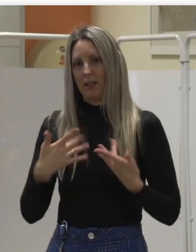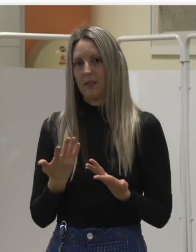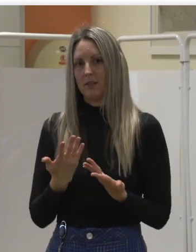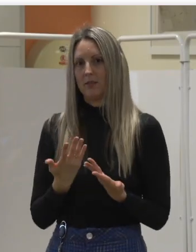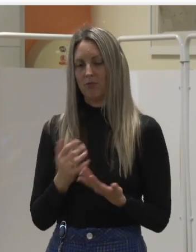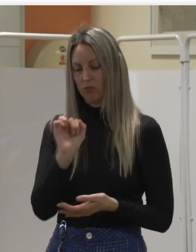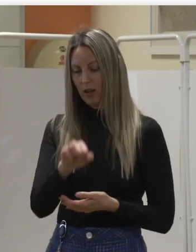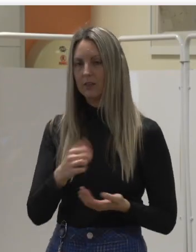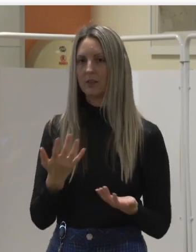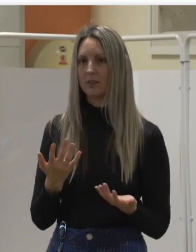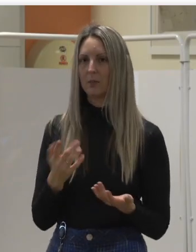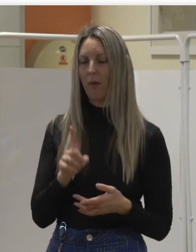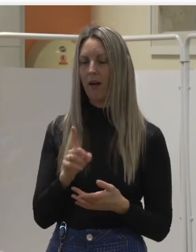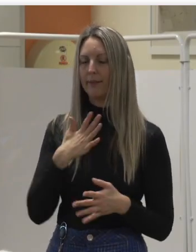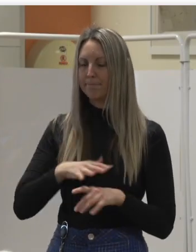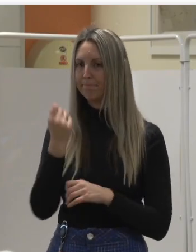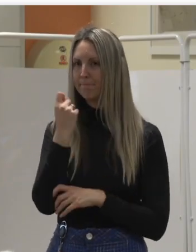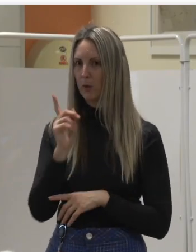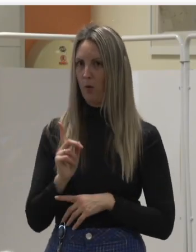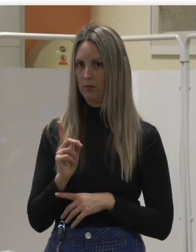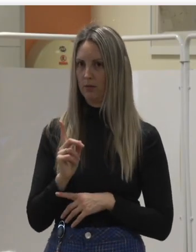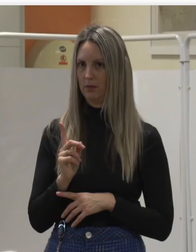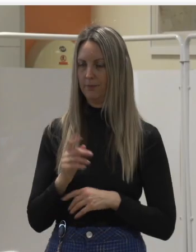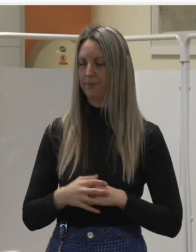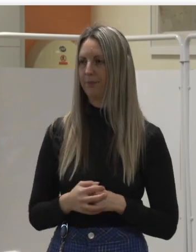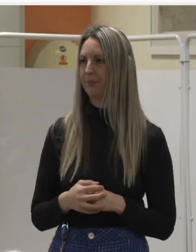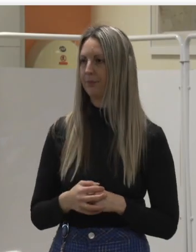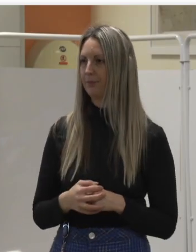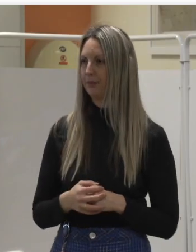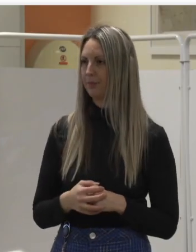However, what they need to understand is what I'm going to talk now.